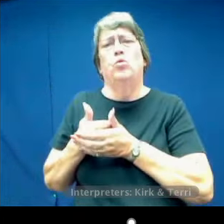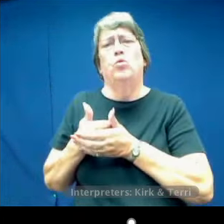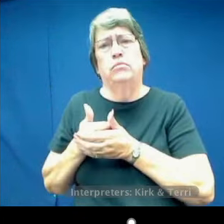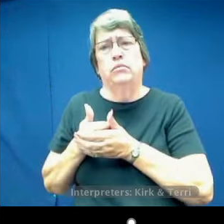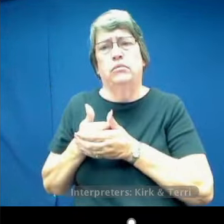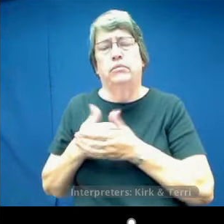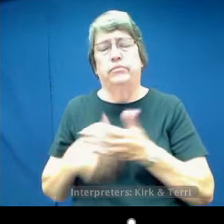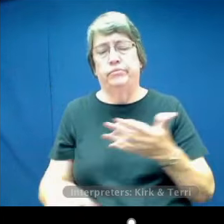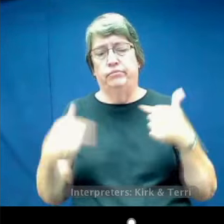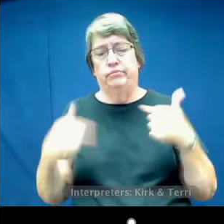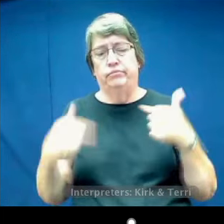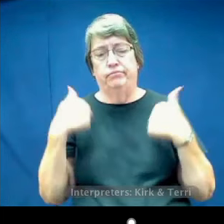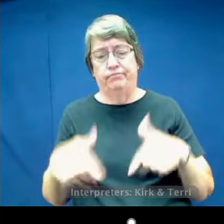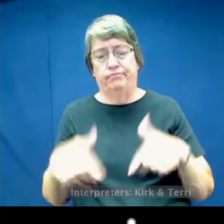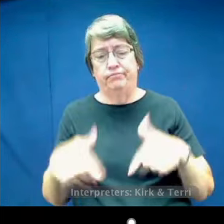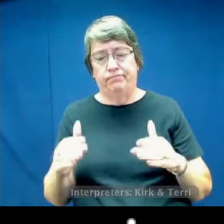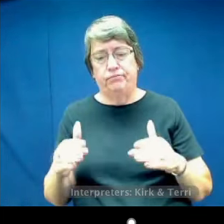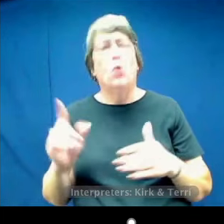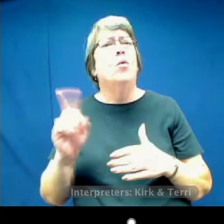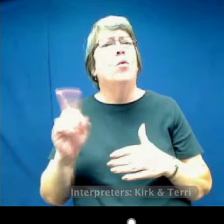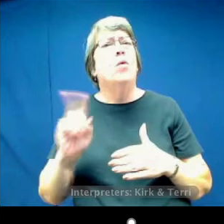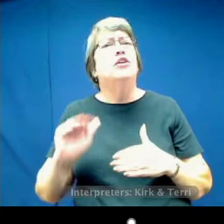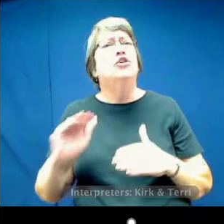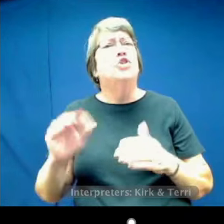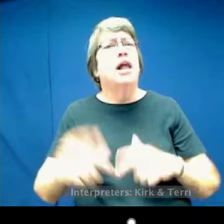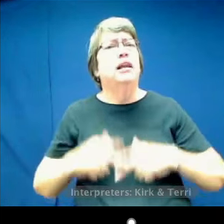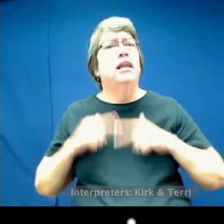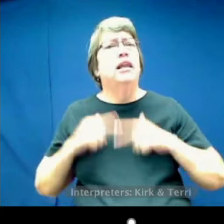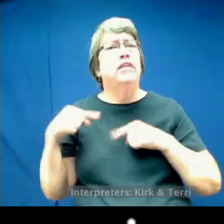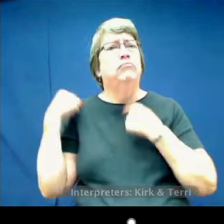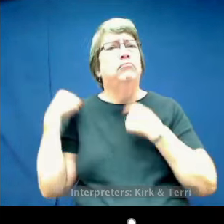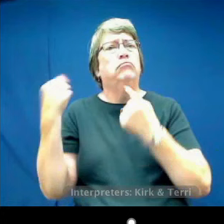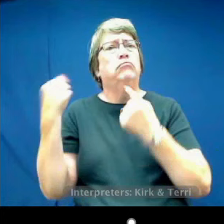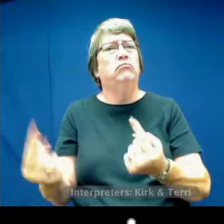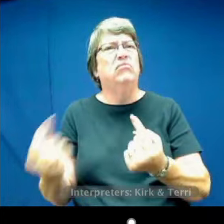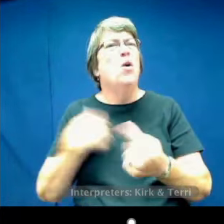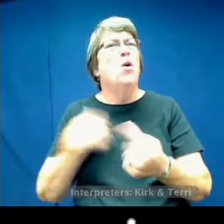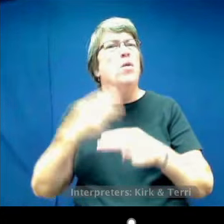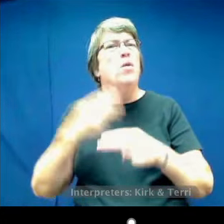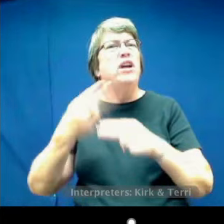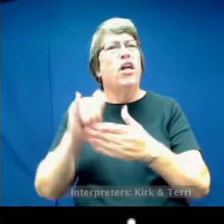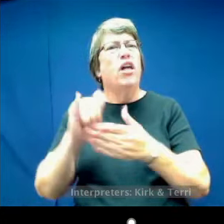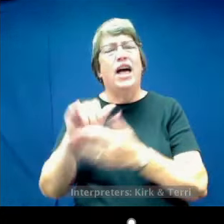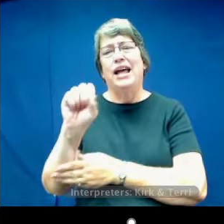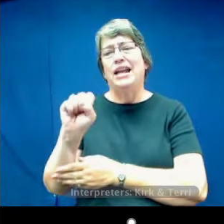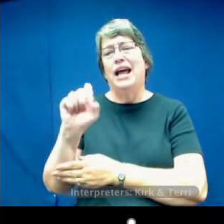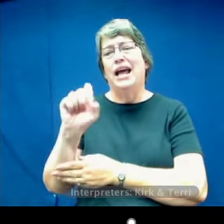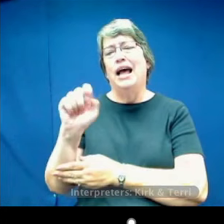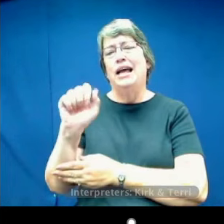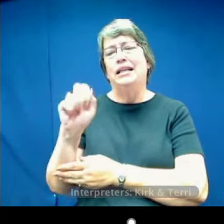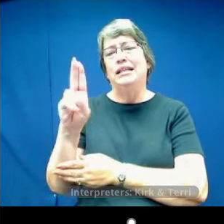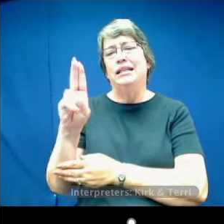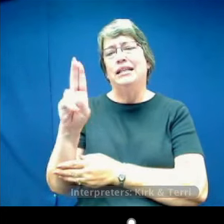on a regular basis. That we call the status quo, and courts don't like to disrupt the status quo when it comes to